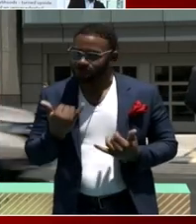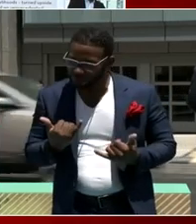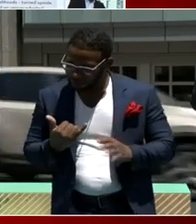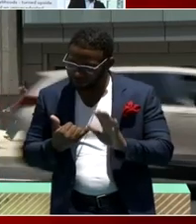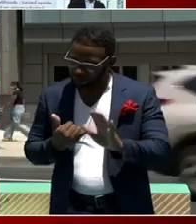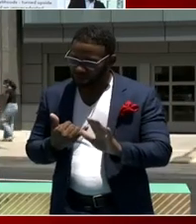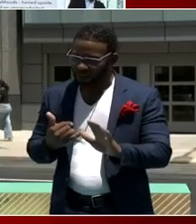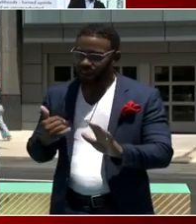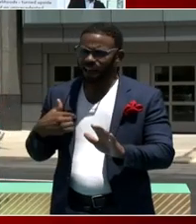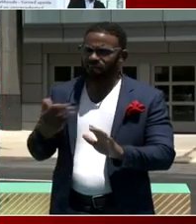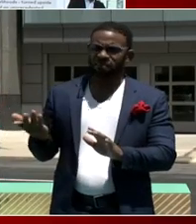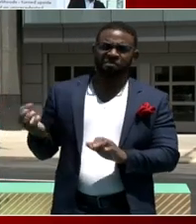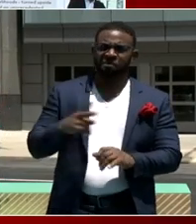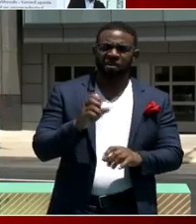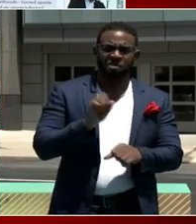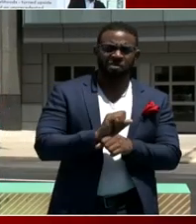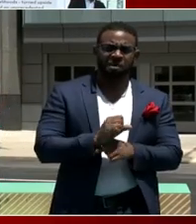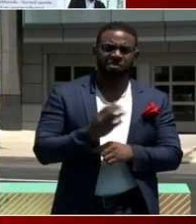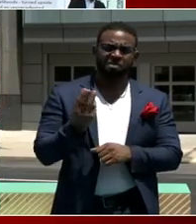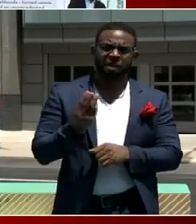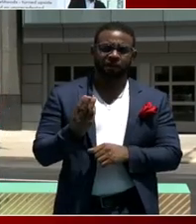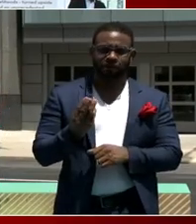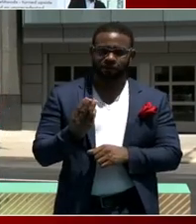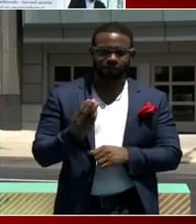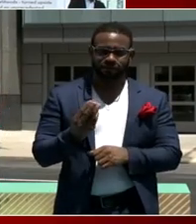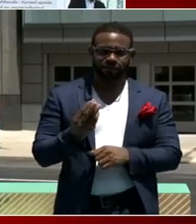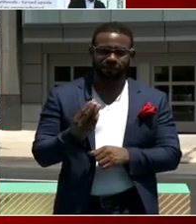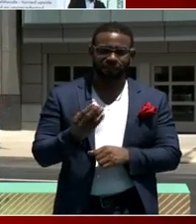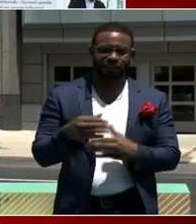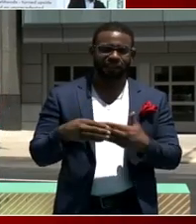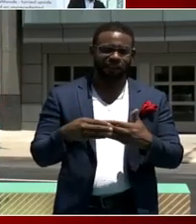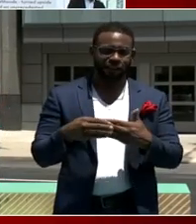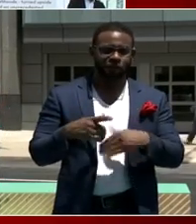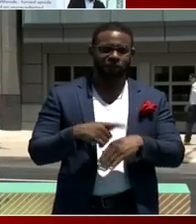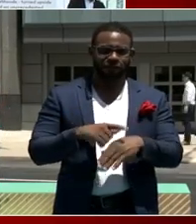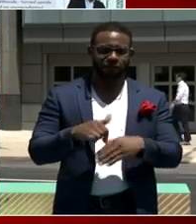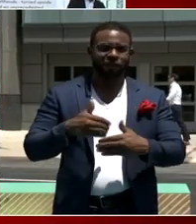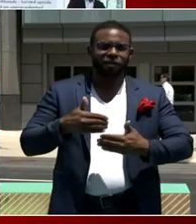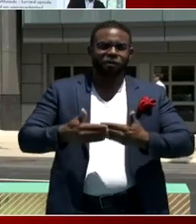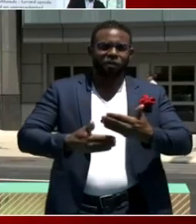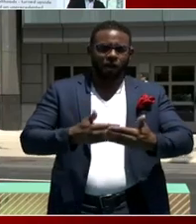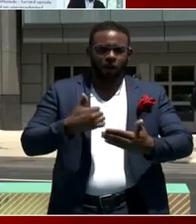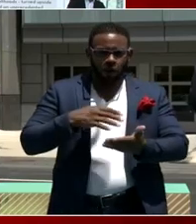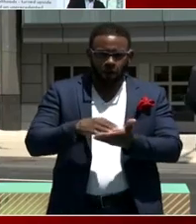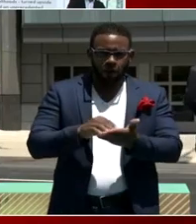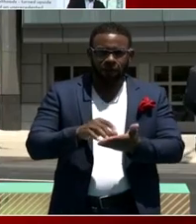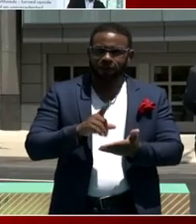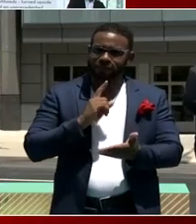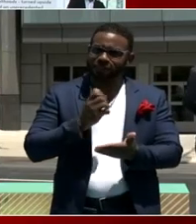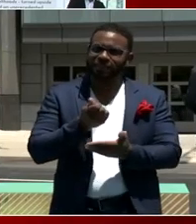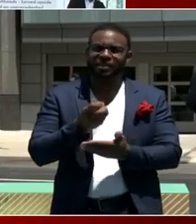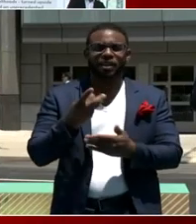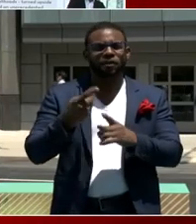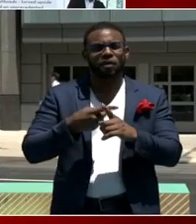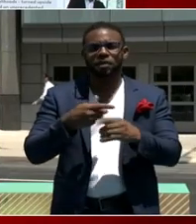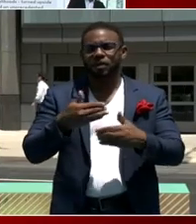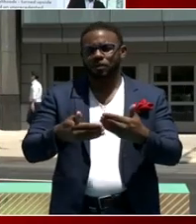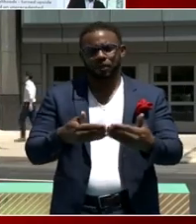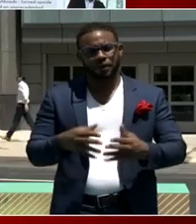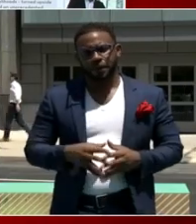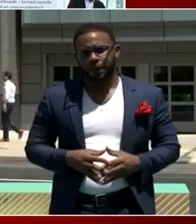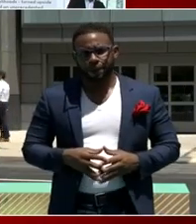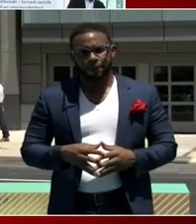today and have them report to work on Monday. So this is a process. We've learned that this is a several-month